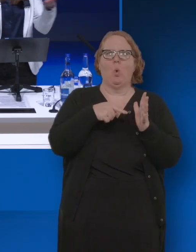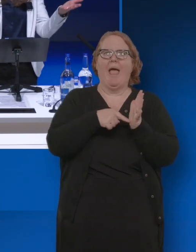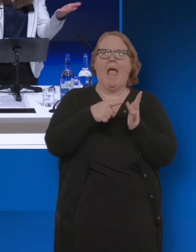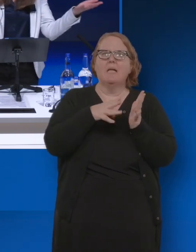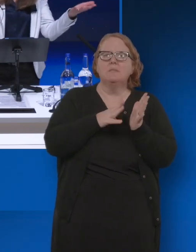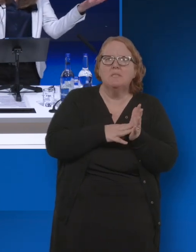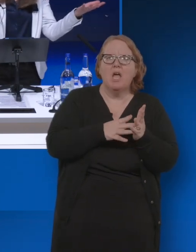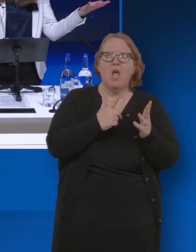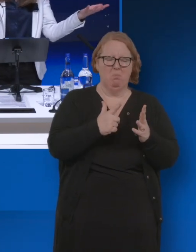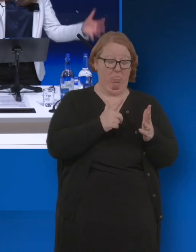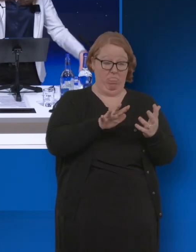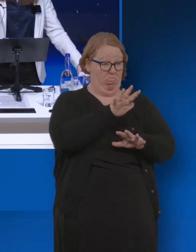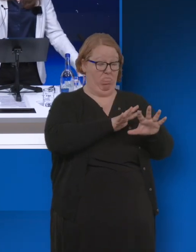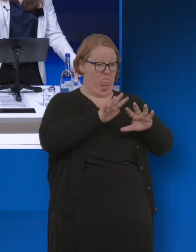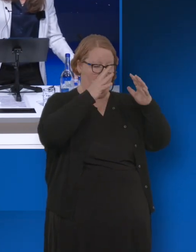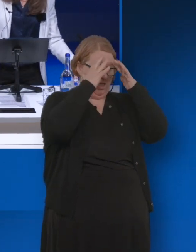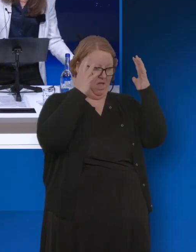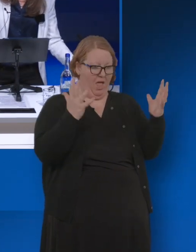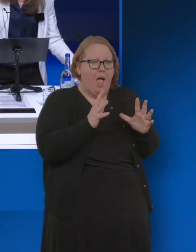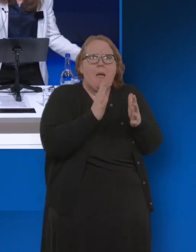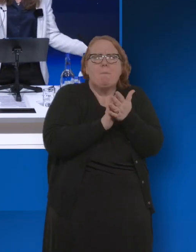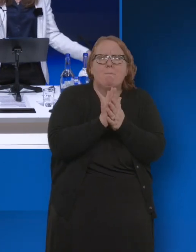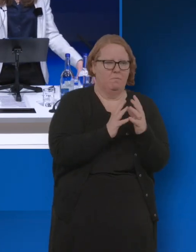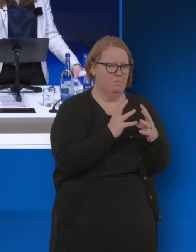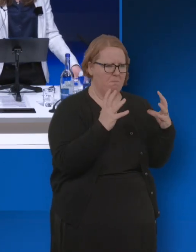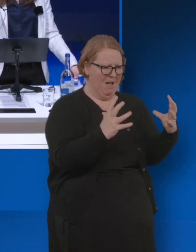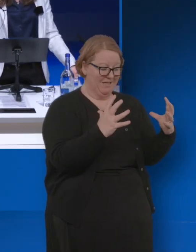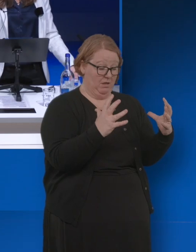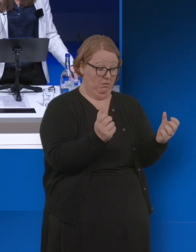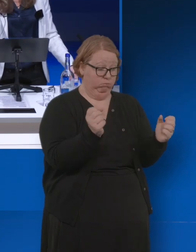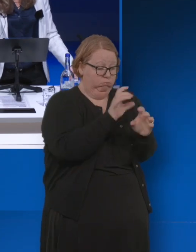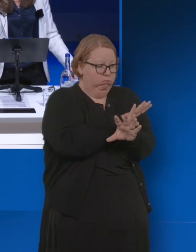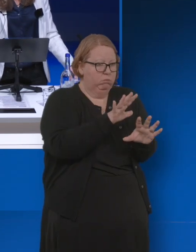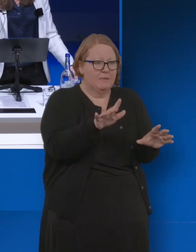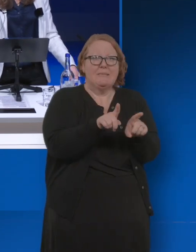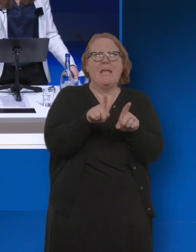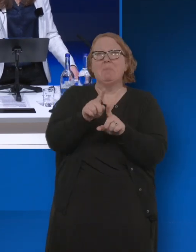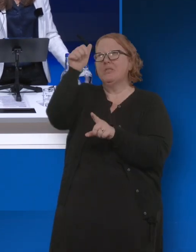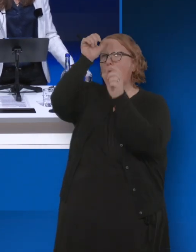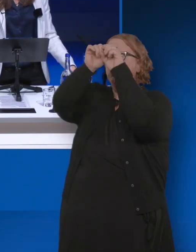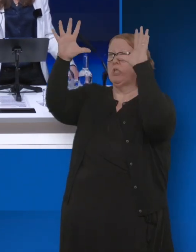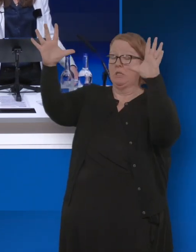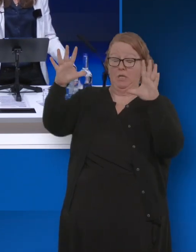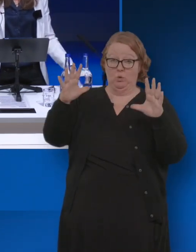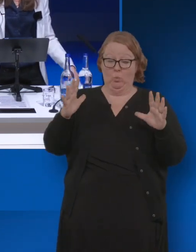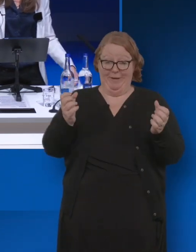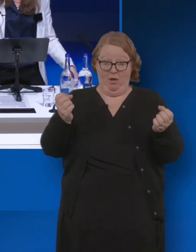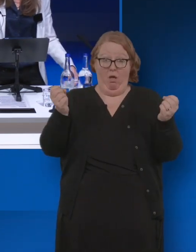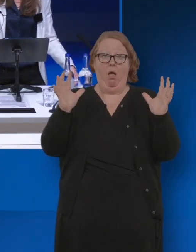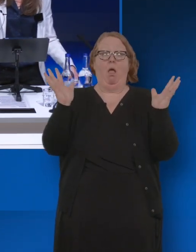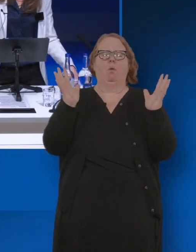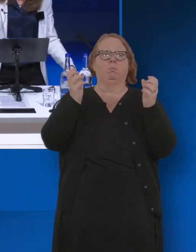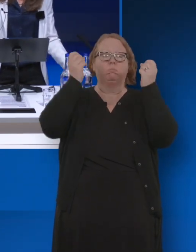the more indistinct it becomes. And it turns out matter is just as mystifying as consciousness